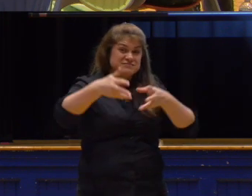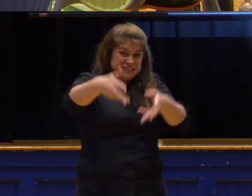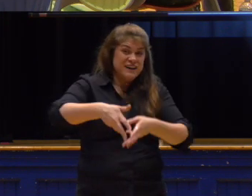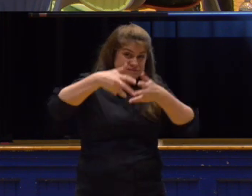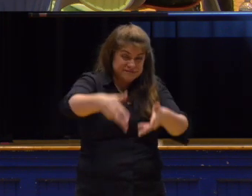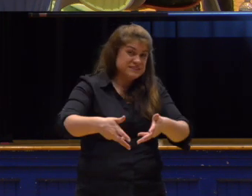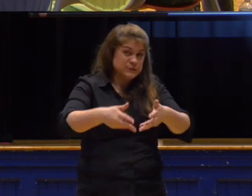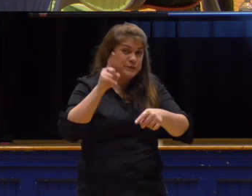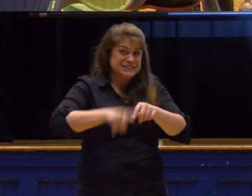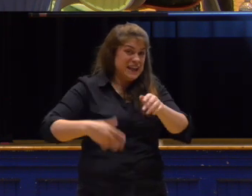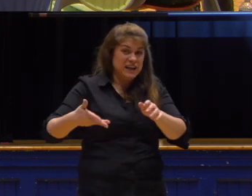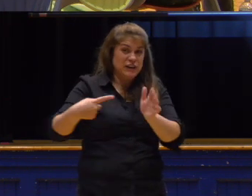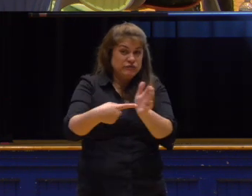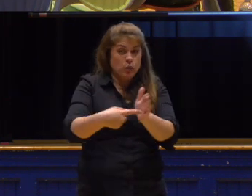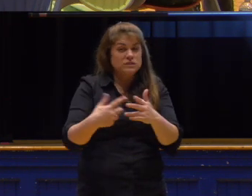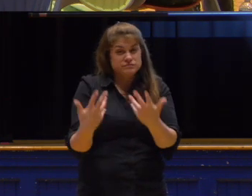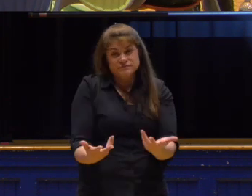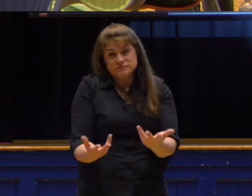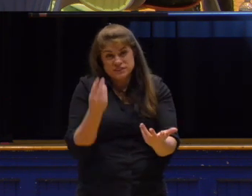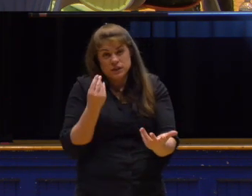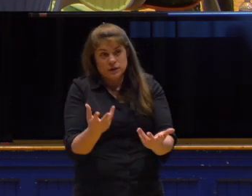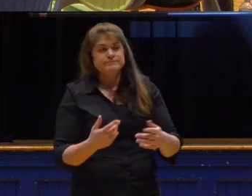Okay. Thank you very much.